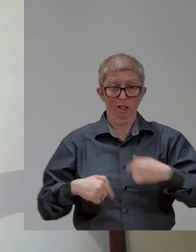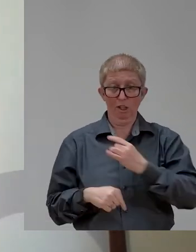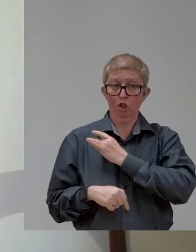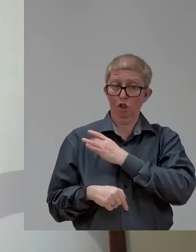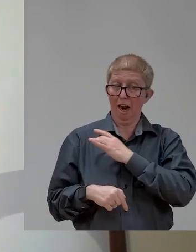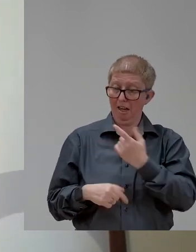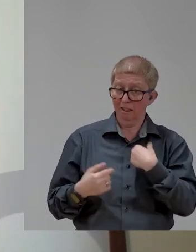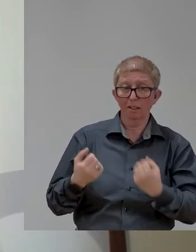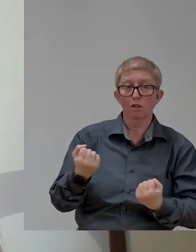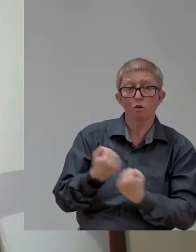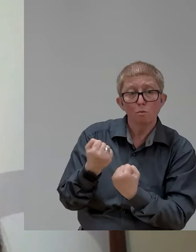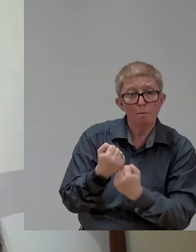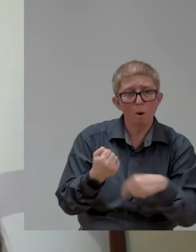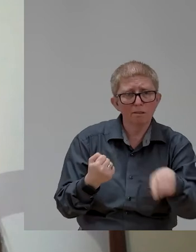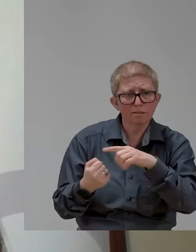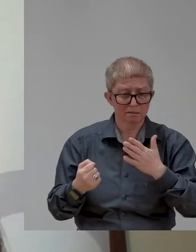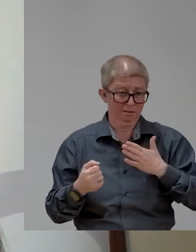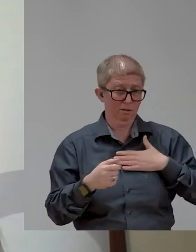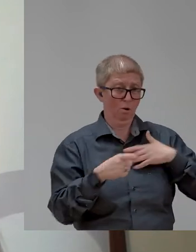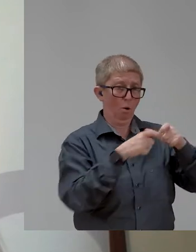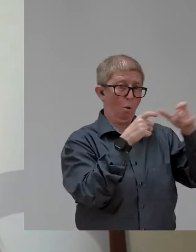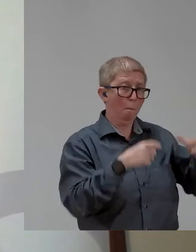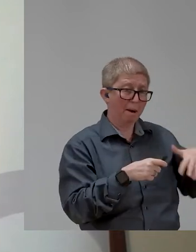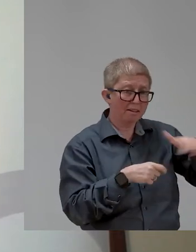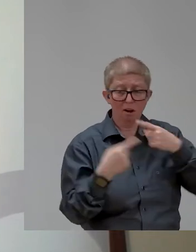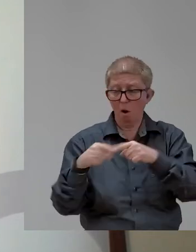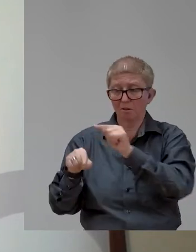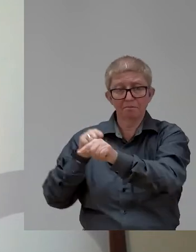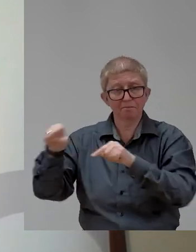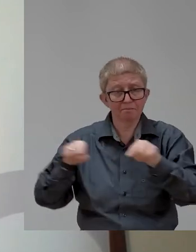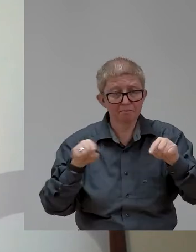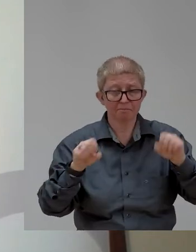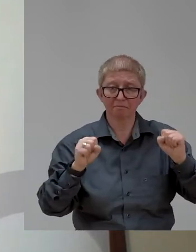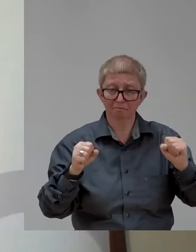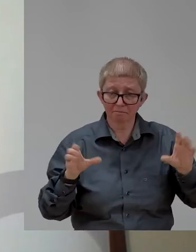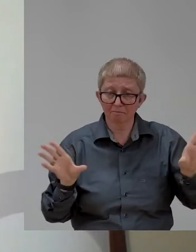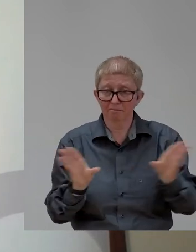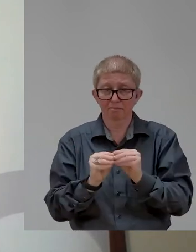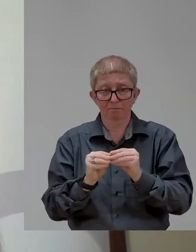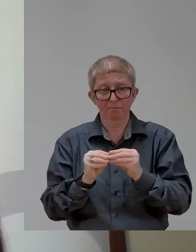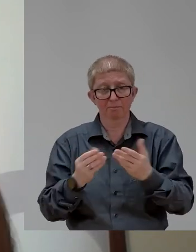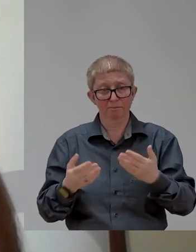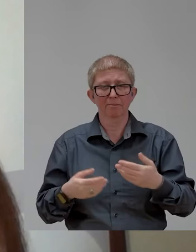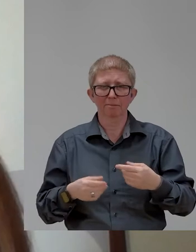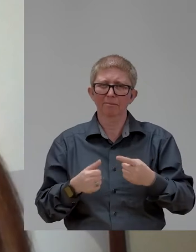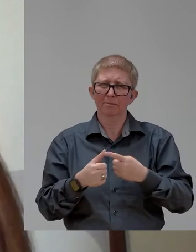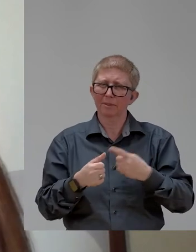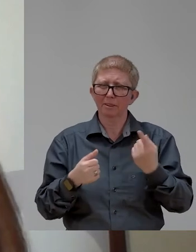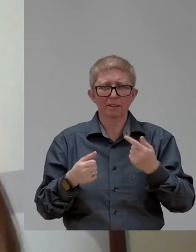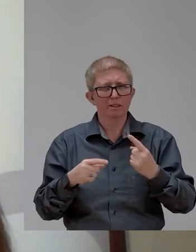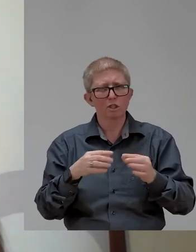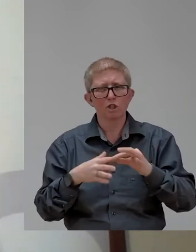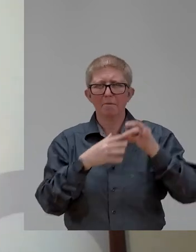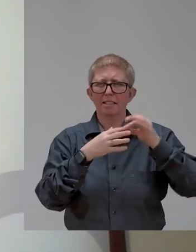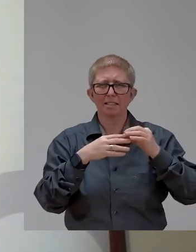Fundación Corona and also the IDB Lab. Another initiative we are very excited about is Egalité, Inclusion and